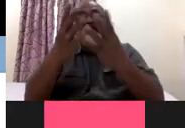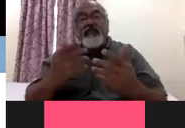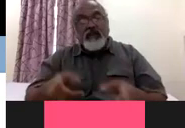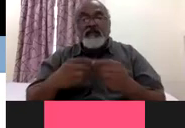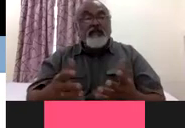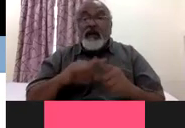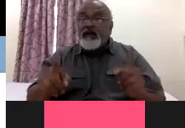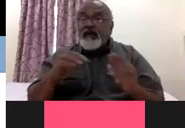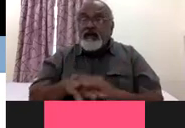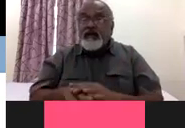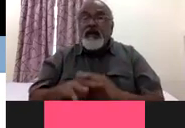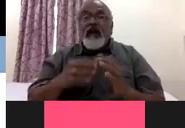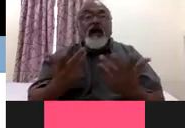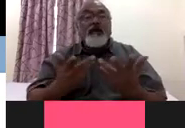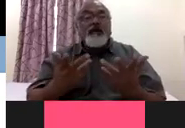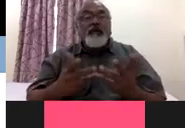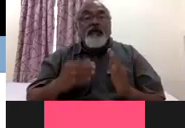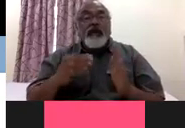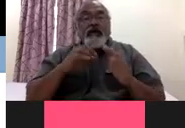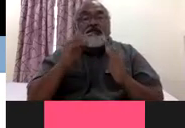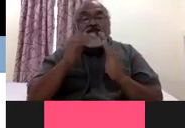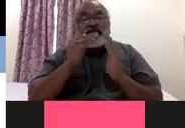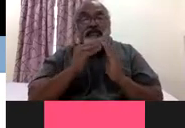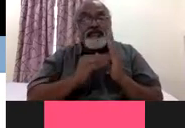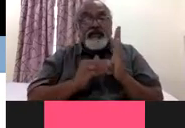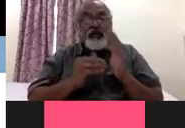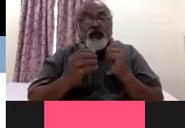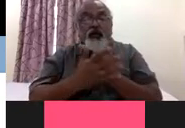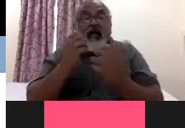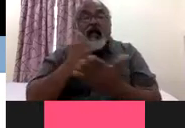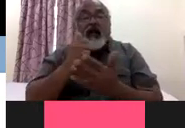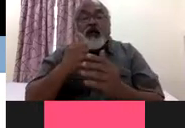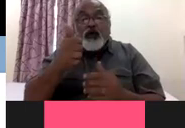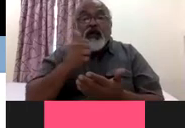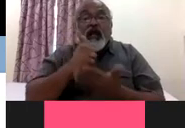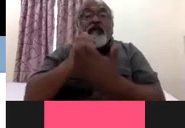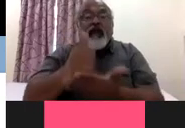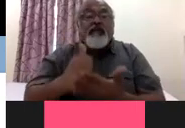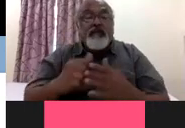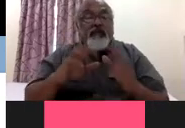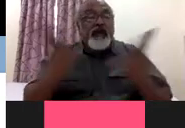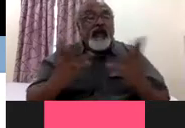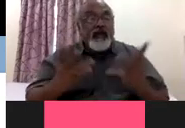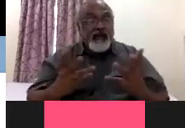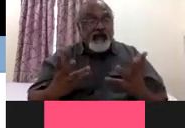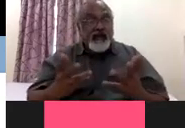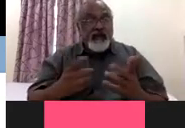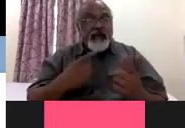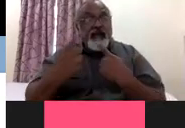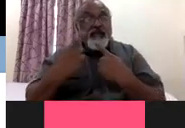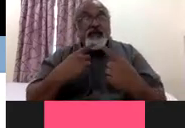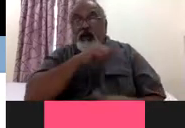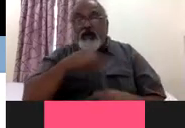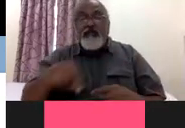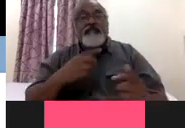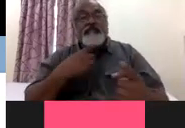reasonable accommodation, aap matlab jab koi aapka test likhega ya interview ke liye attempt aayega, to kya aap, how do you make